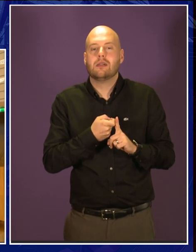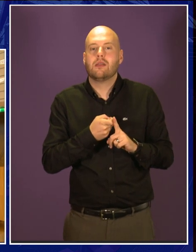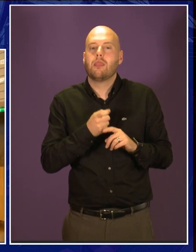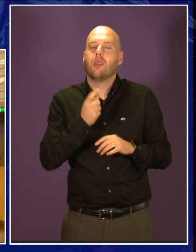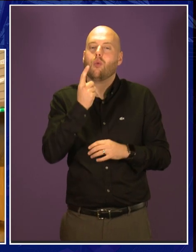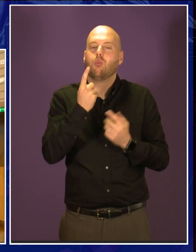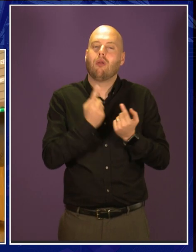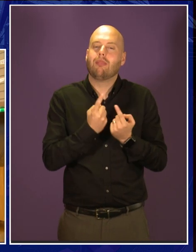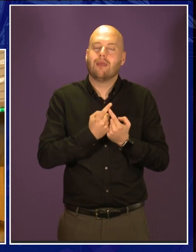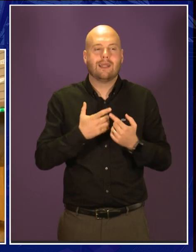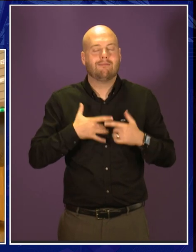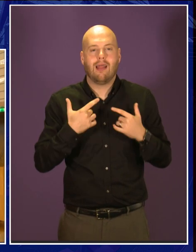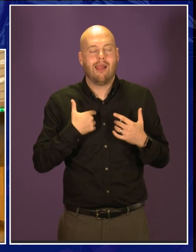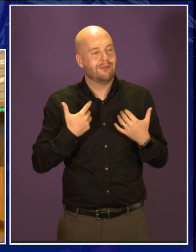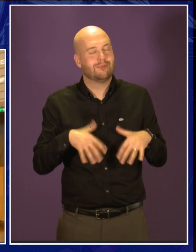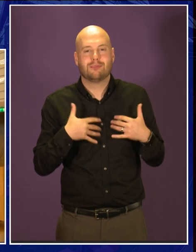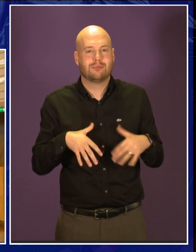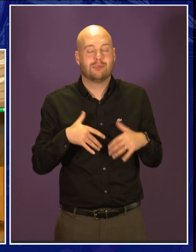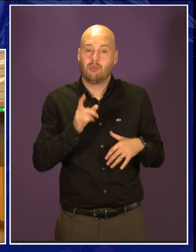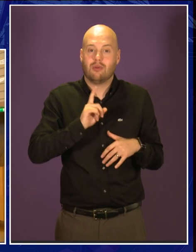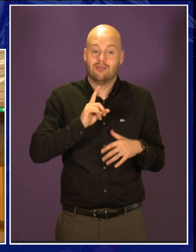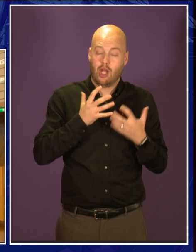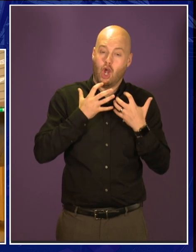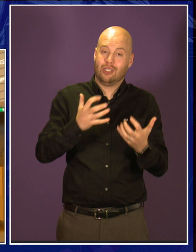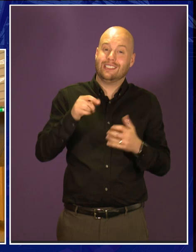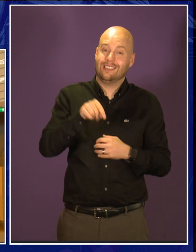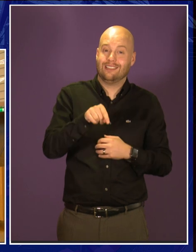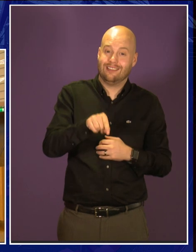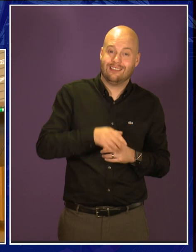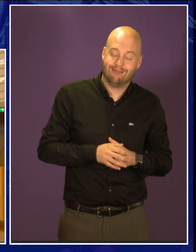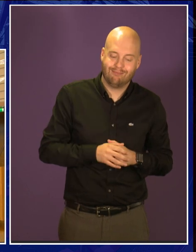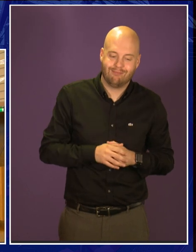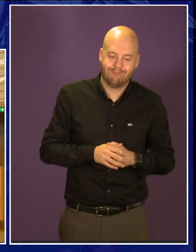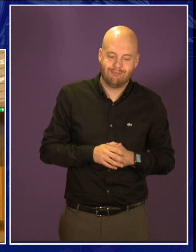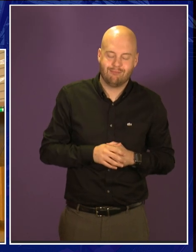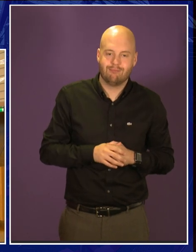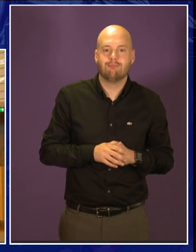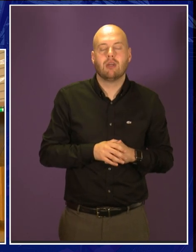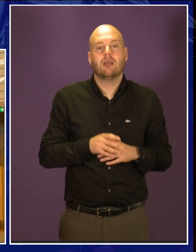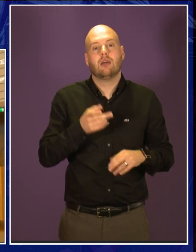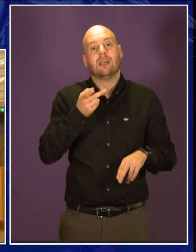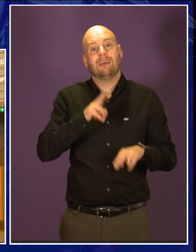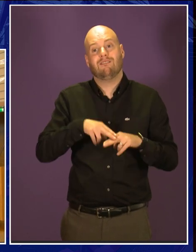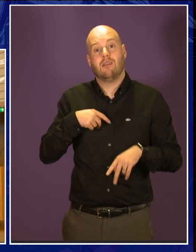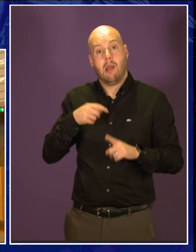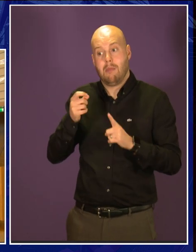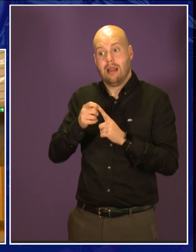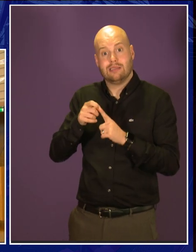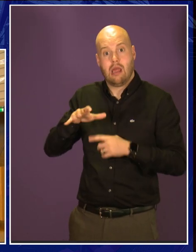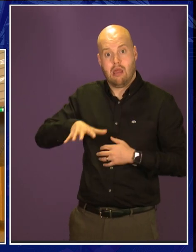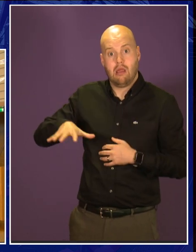things that inspired me, that the difference between the audience. Like, example, if there is in the audience,